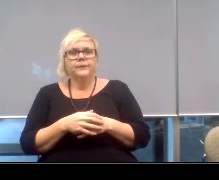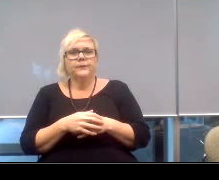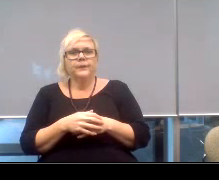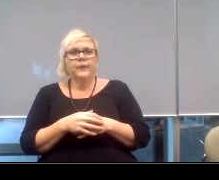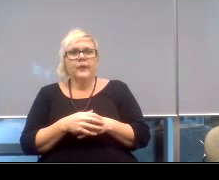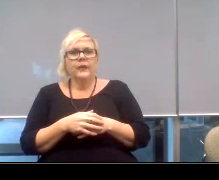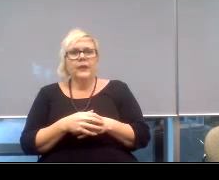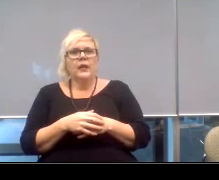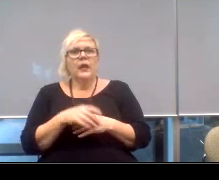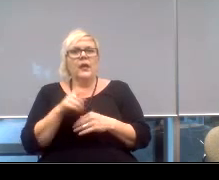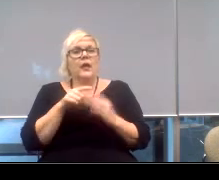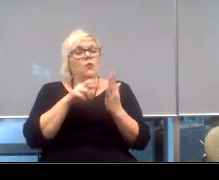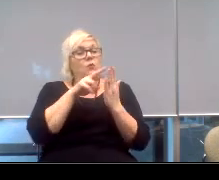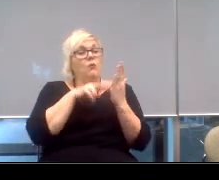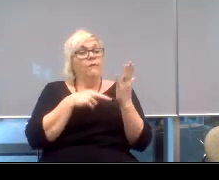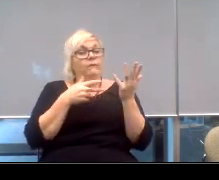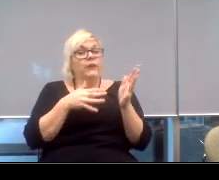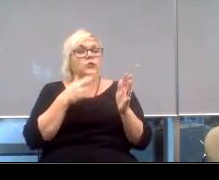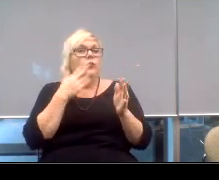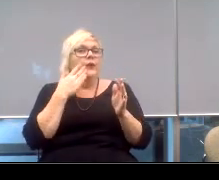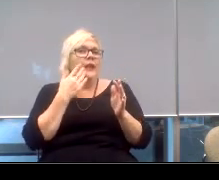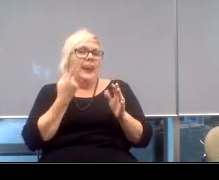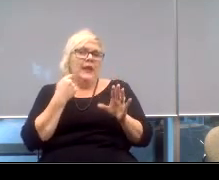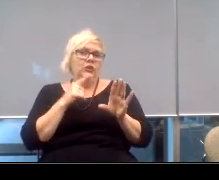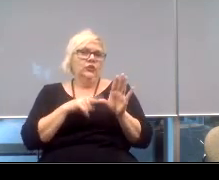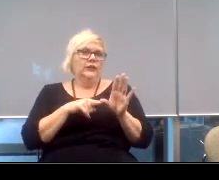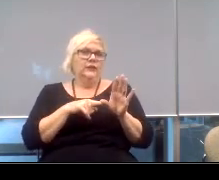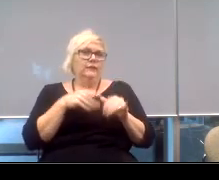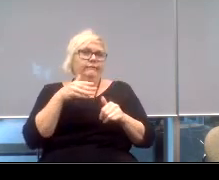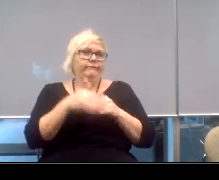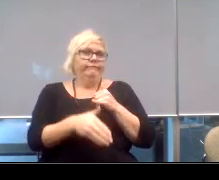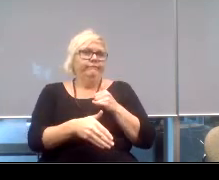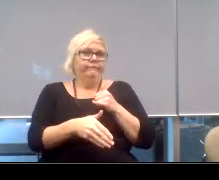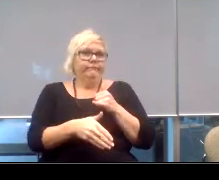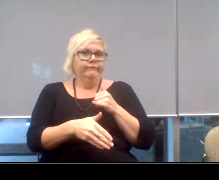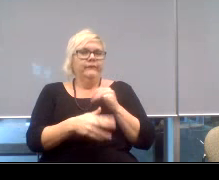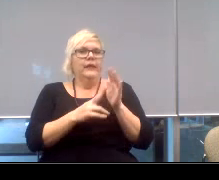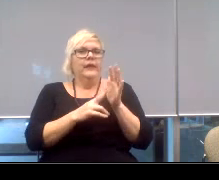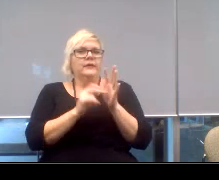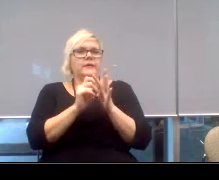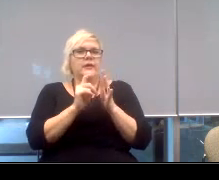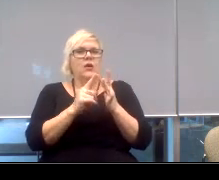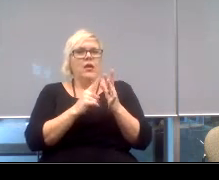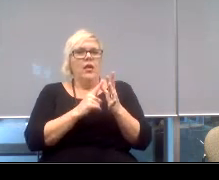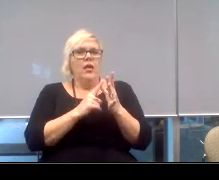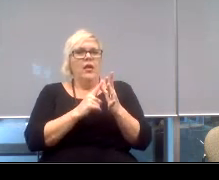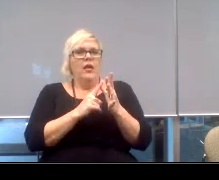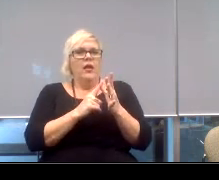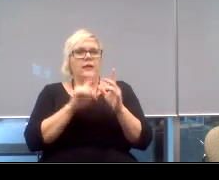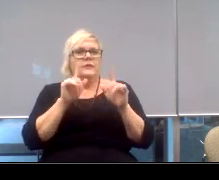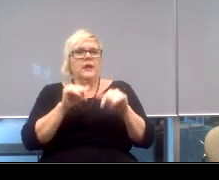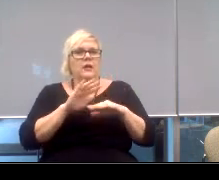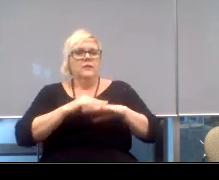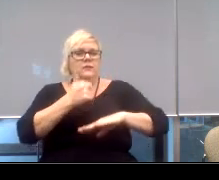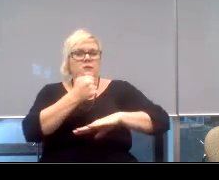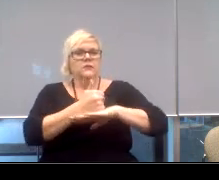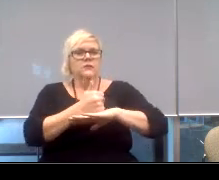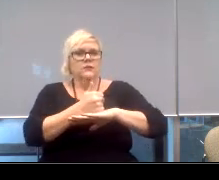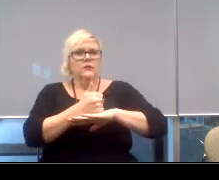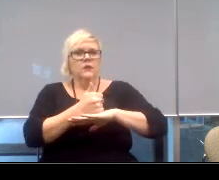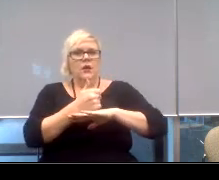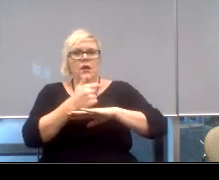Now, that report was completed at the end of last year, and the NDIA is developing its implementation approach to the findings of this